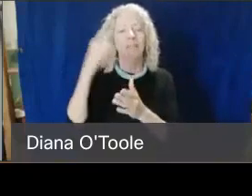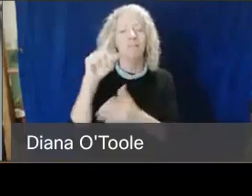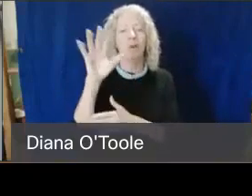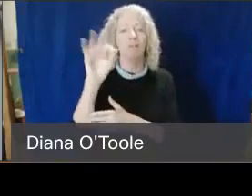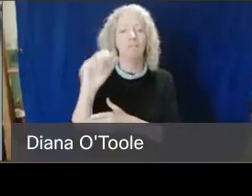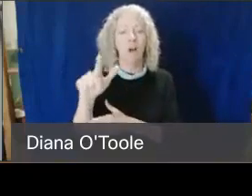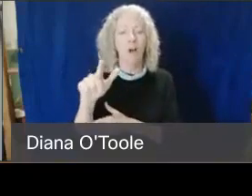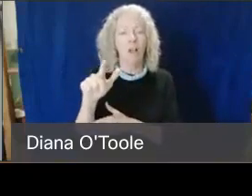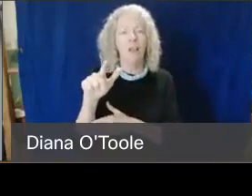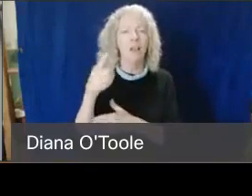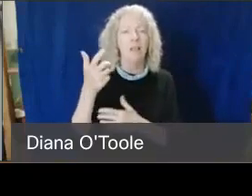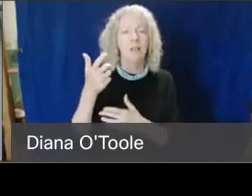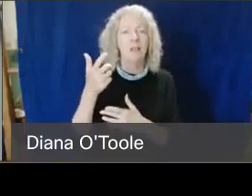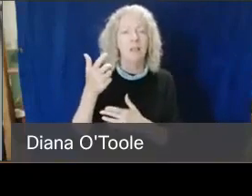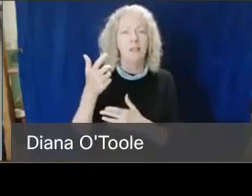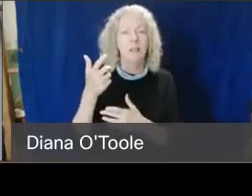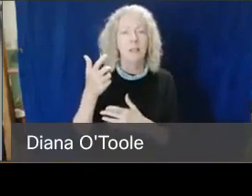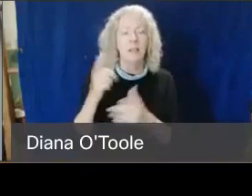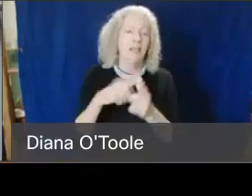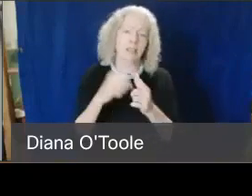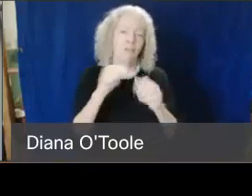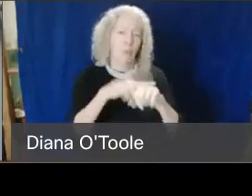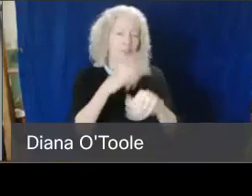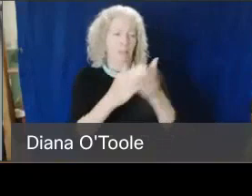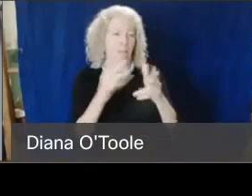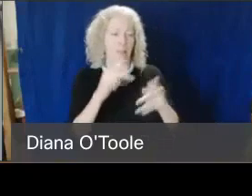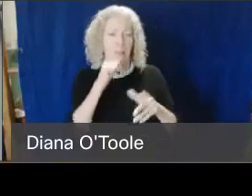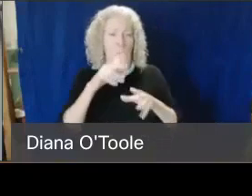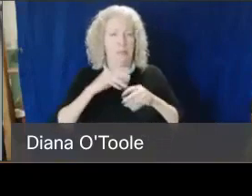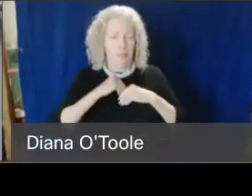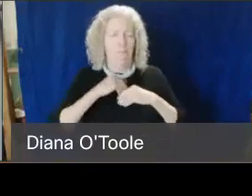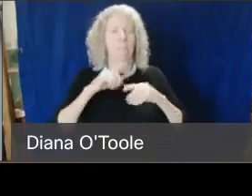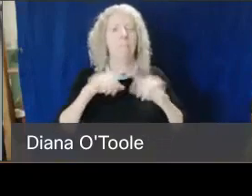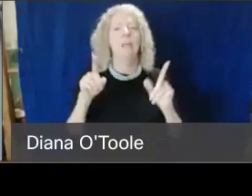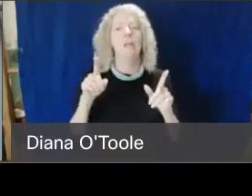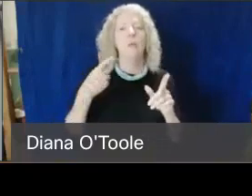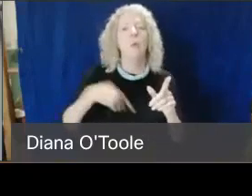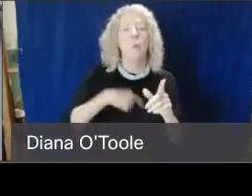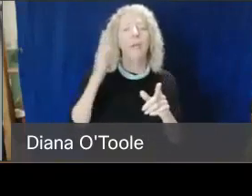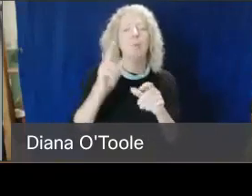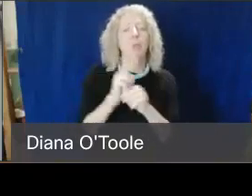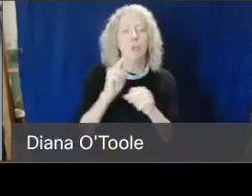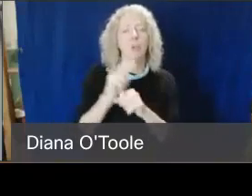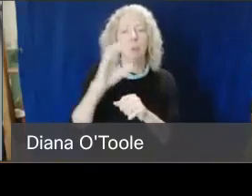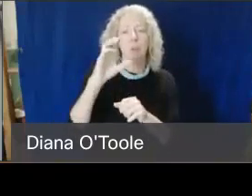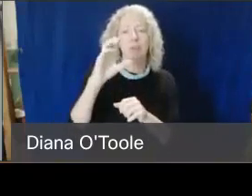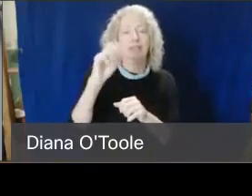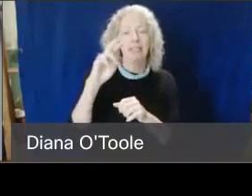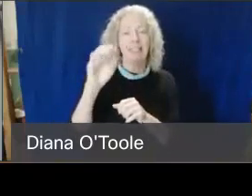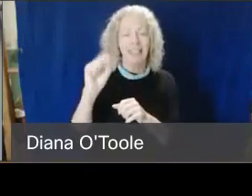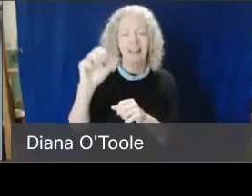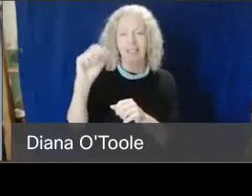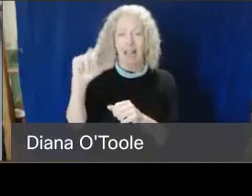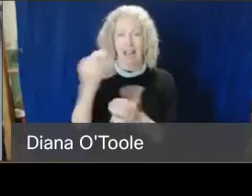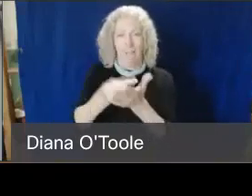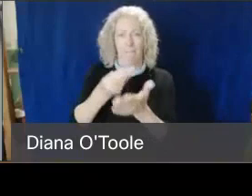pay, because some people decide not to attend. But we'll use up our CARES Act funding for students through emergency